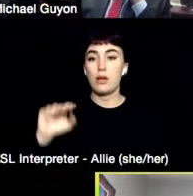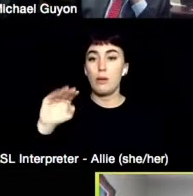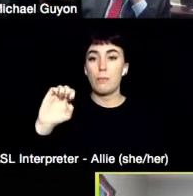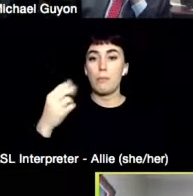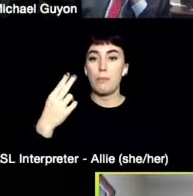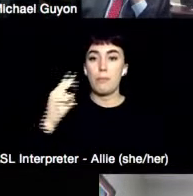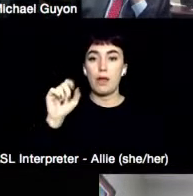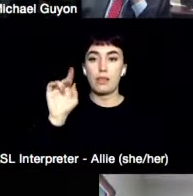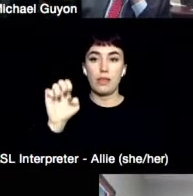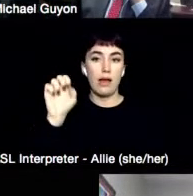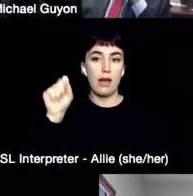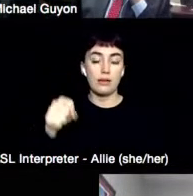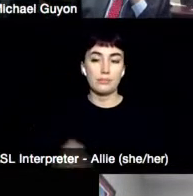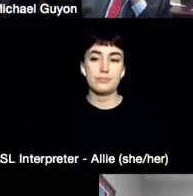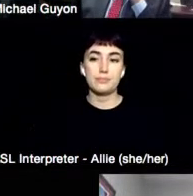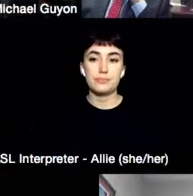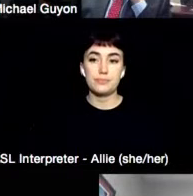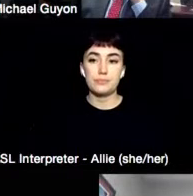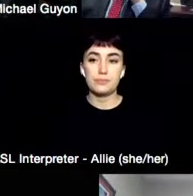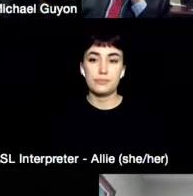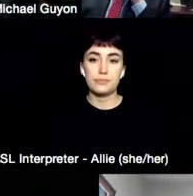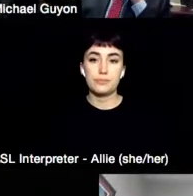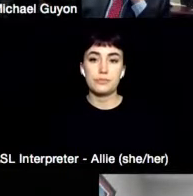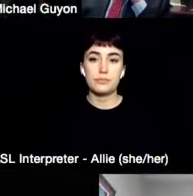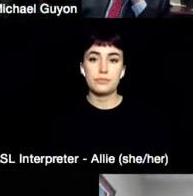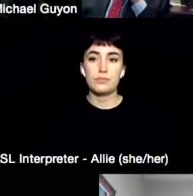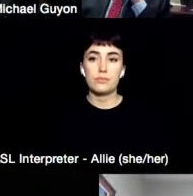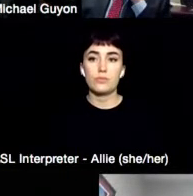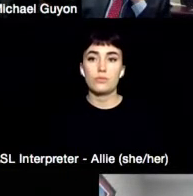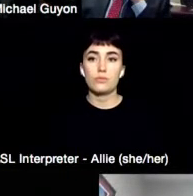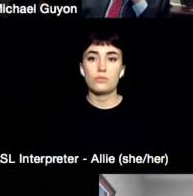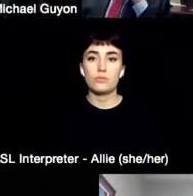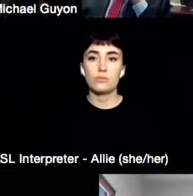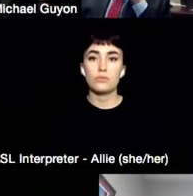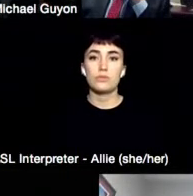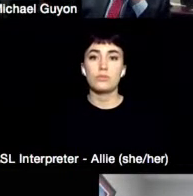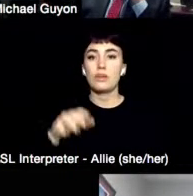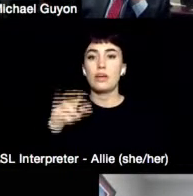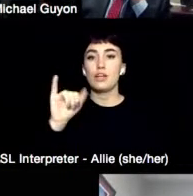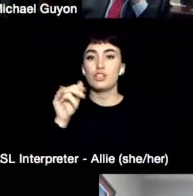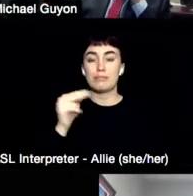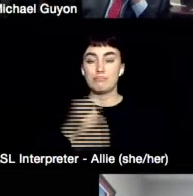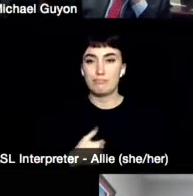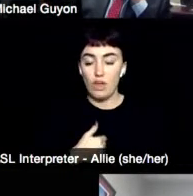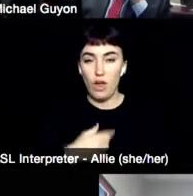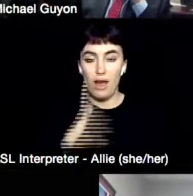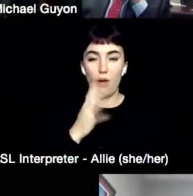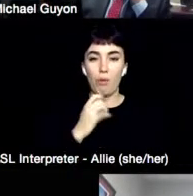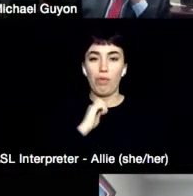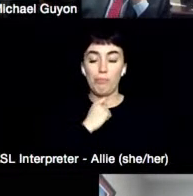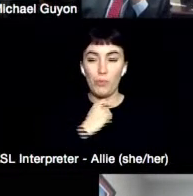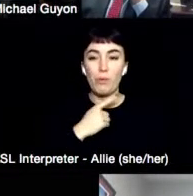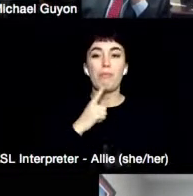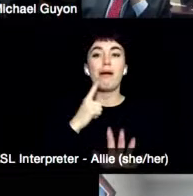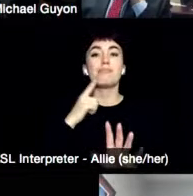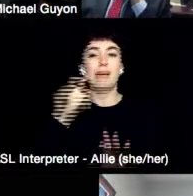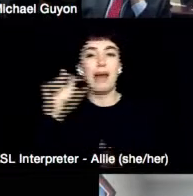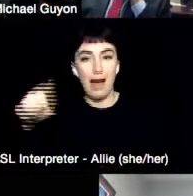Mealy. Aye. And actually, I wasn't able to unmute myself, but I'll let what you heard.